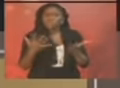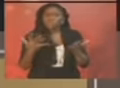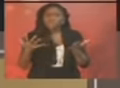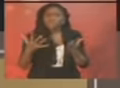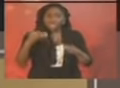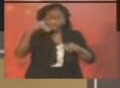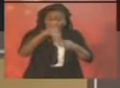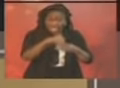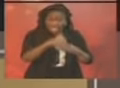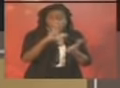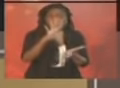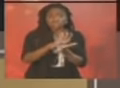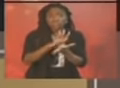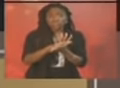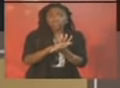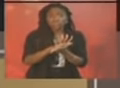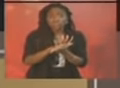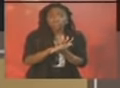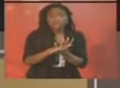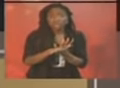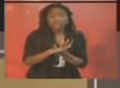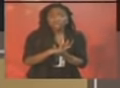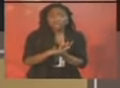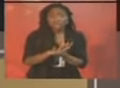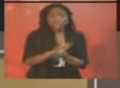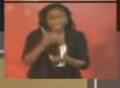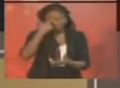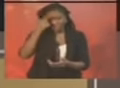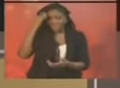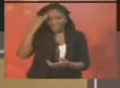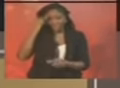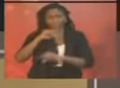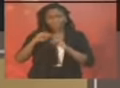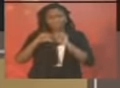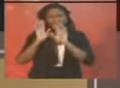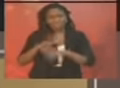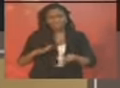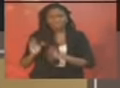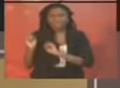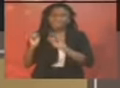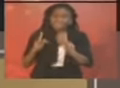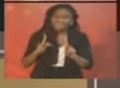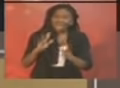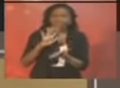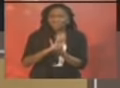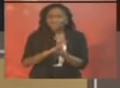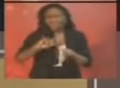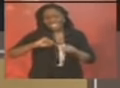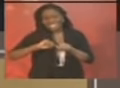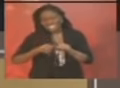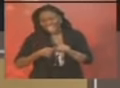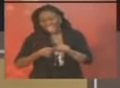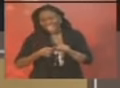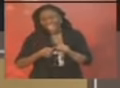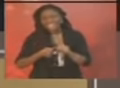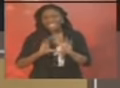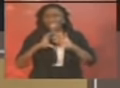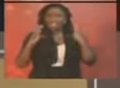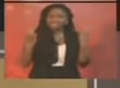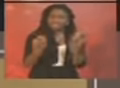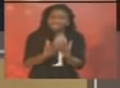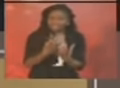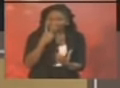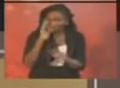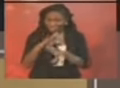the increased surge. Once you start children in school in terms of classes, you have an increased amount because, of course, once